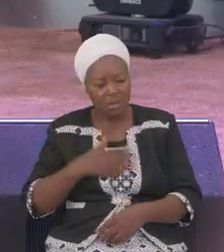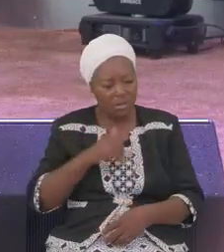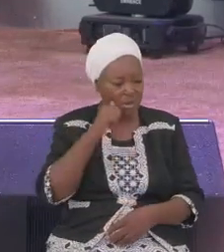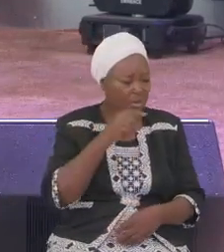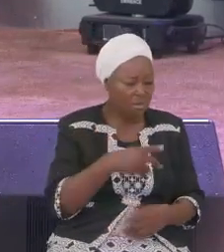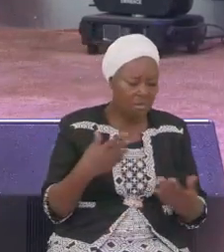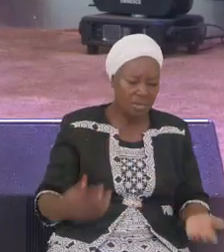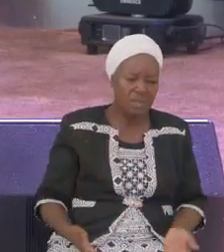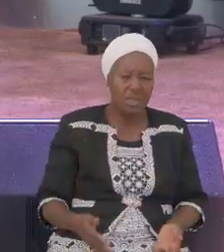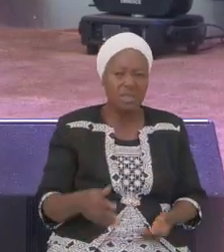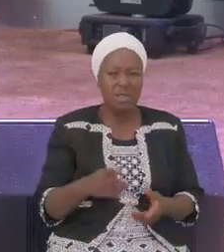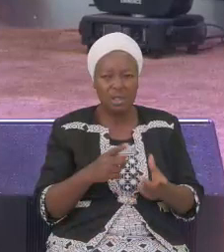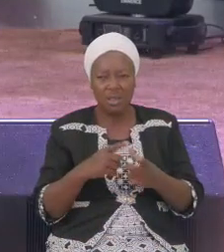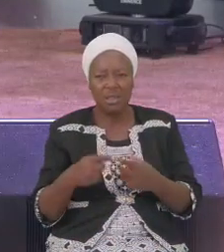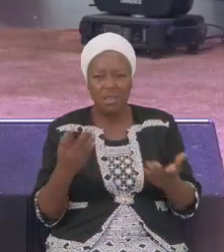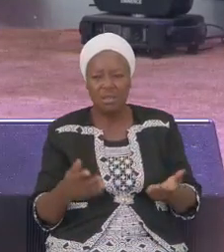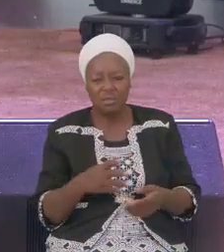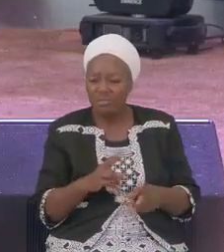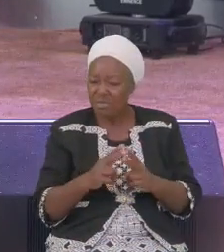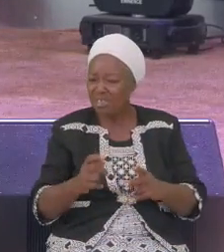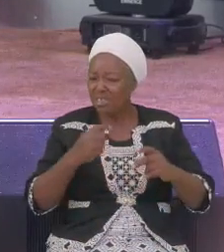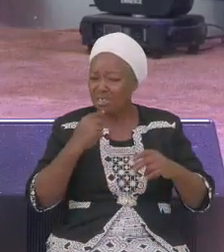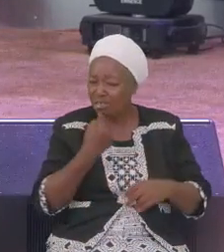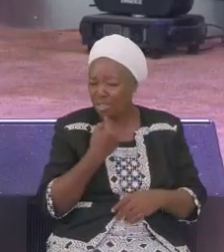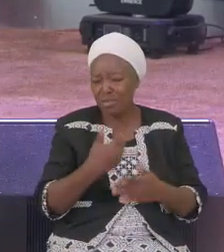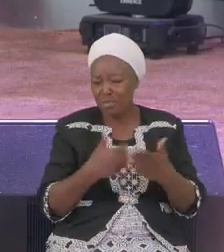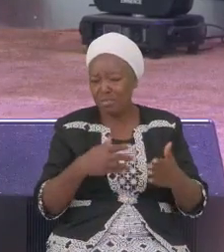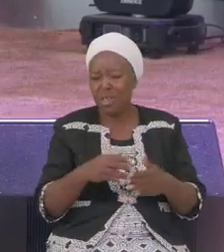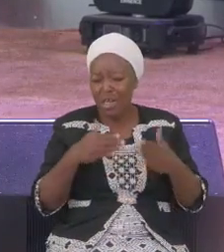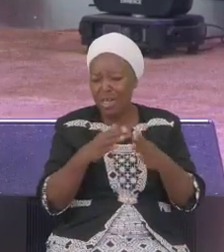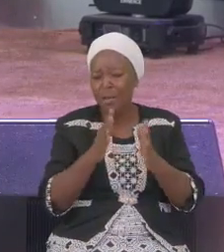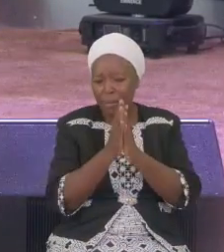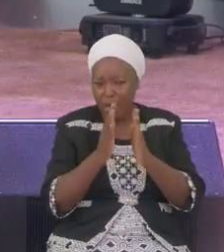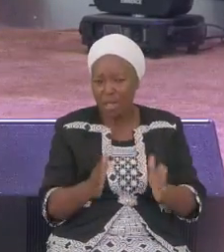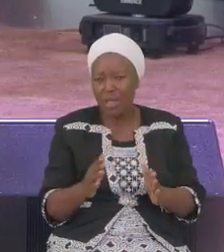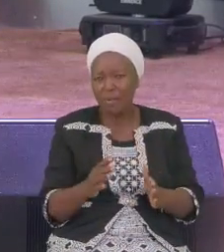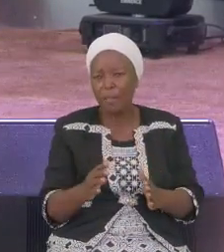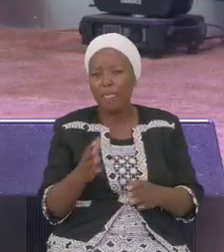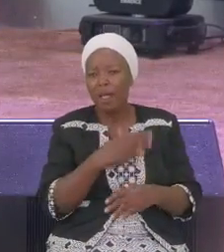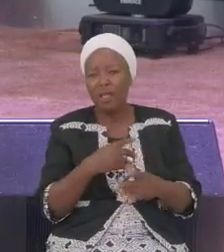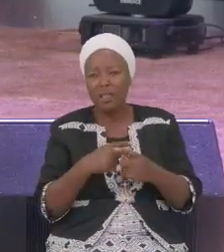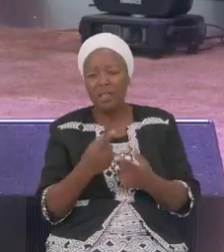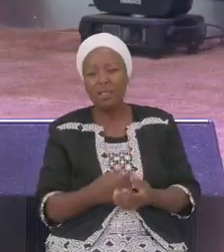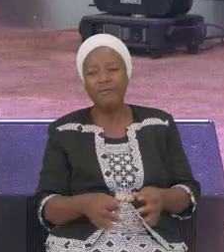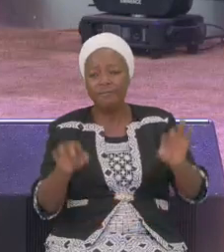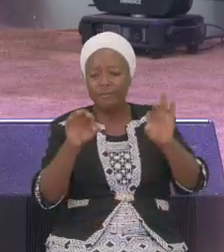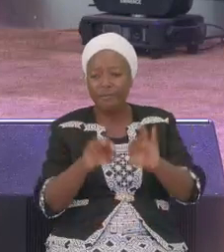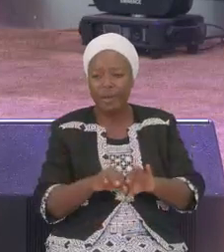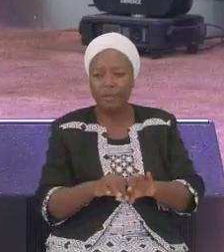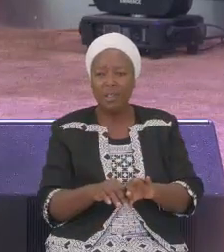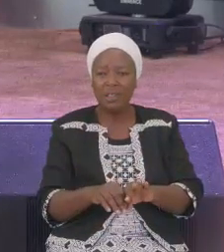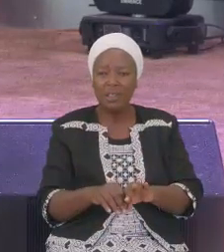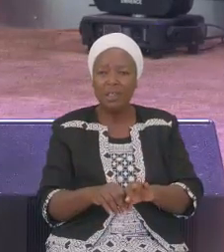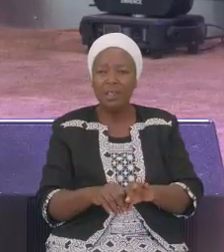was fervent, he was fervent. He used to lead the prayer at the family altar. And when he